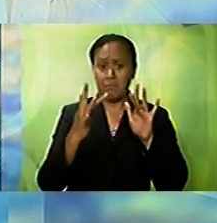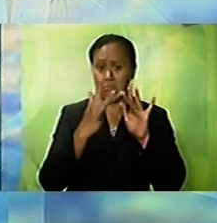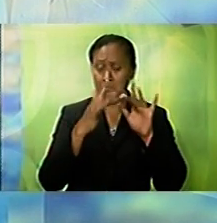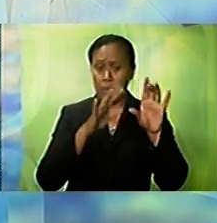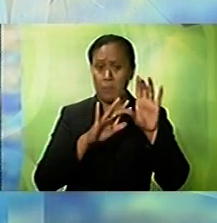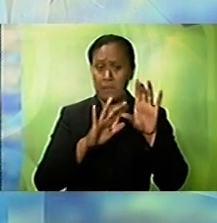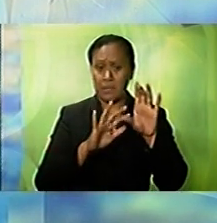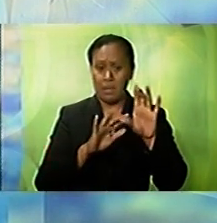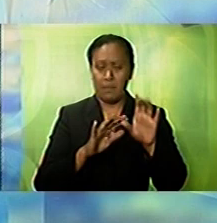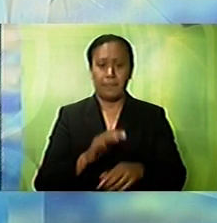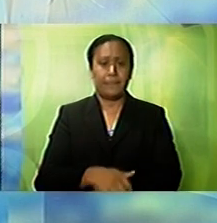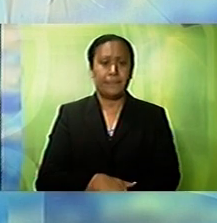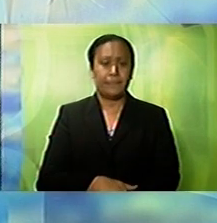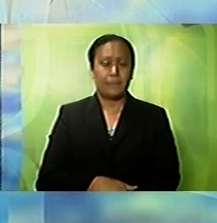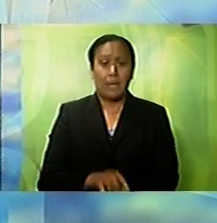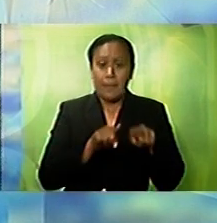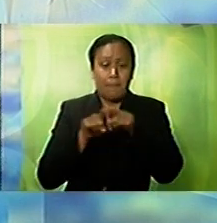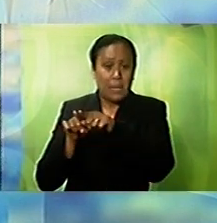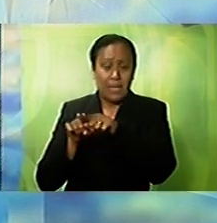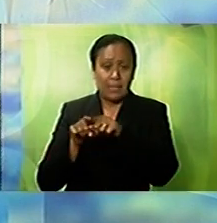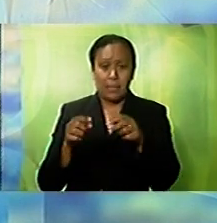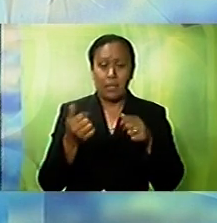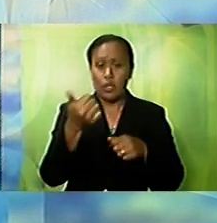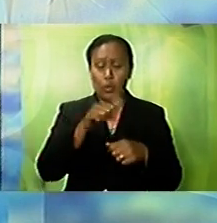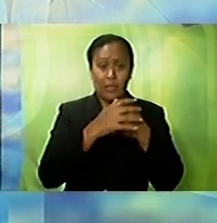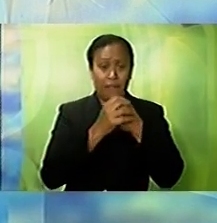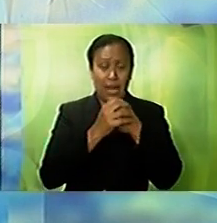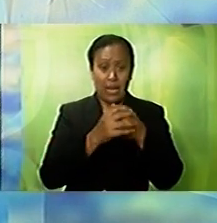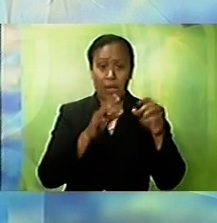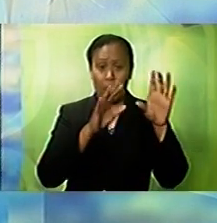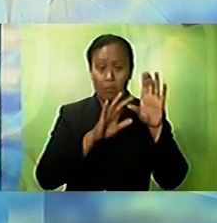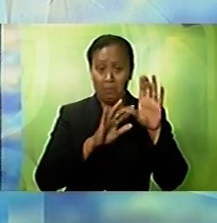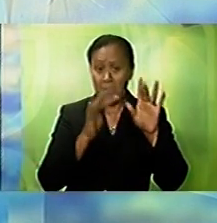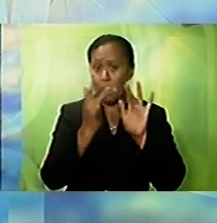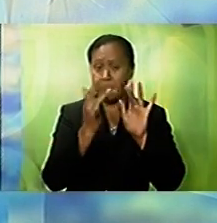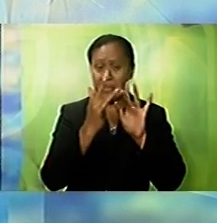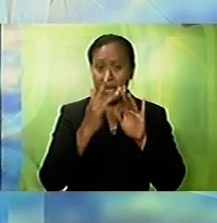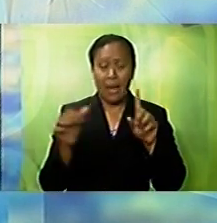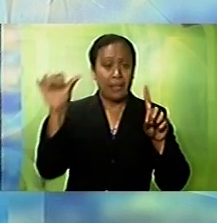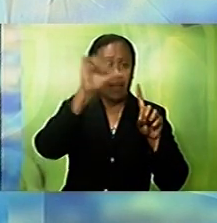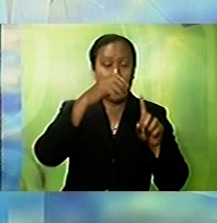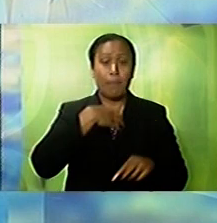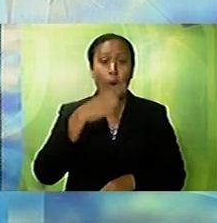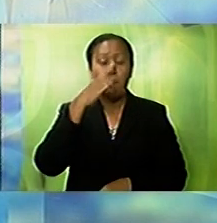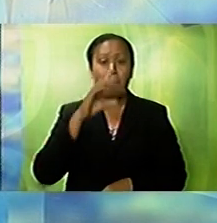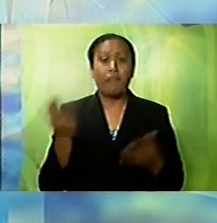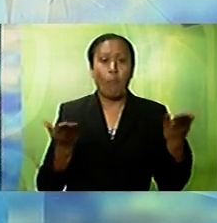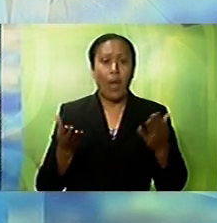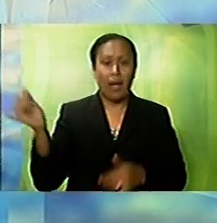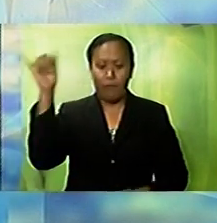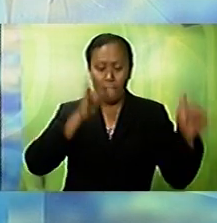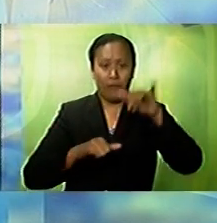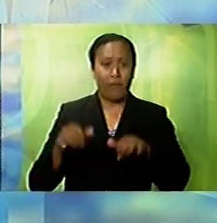speaks to investors in their own language. The user-friendly website is targeted at especially attracting more investors from